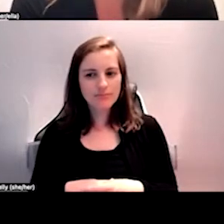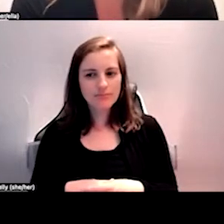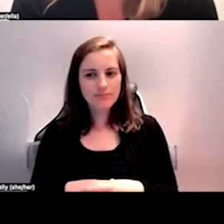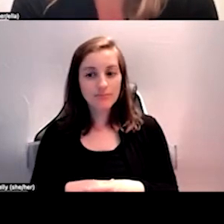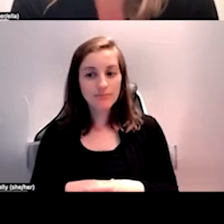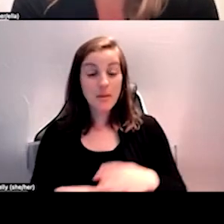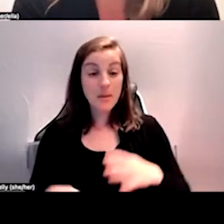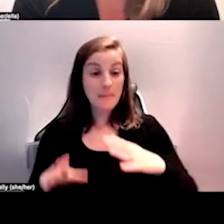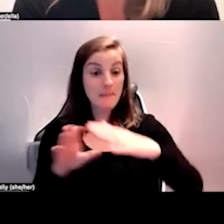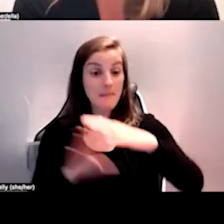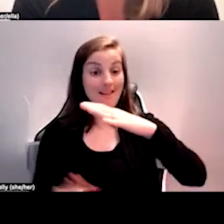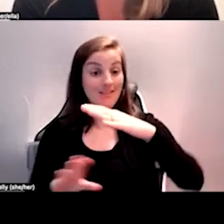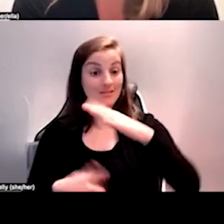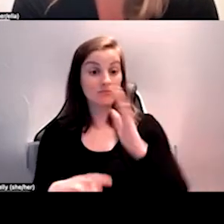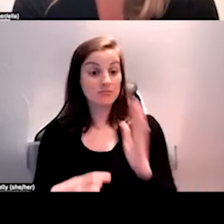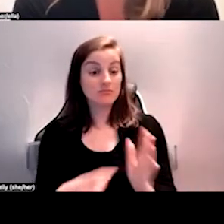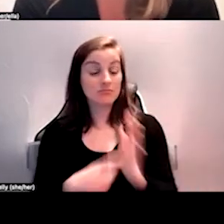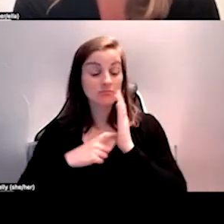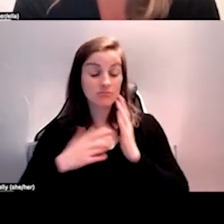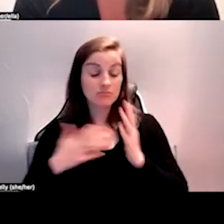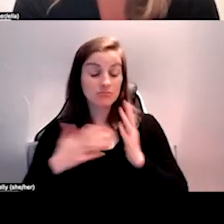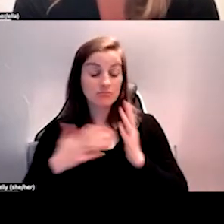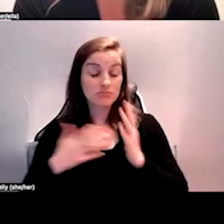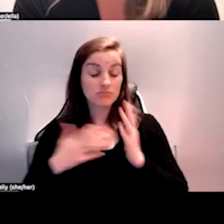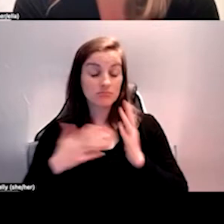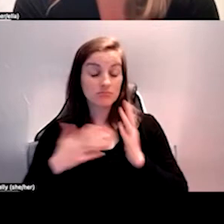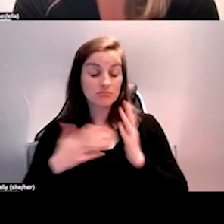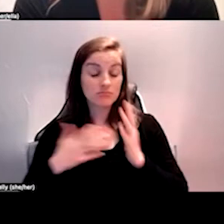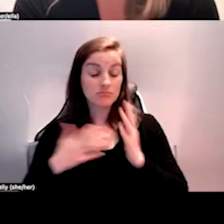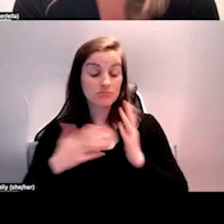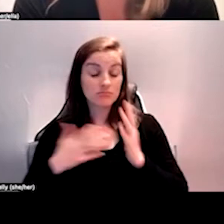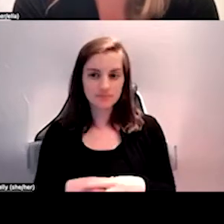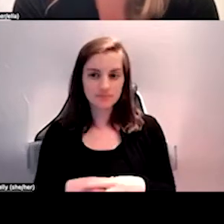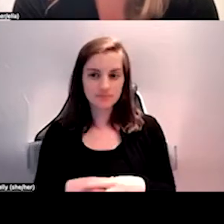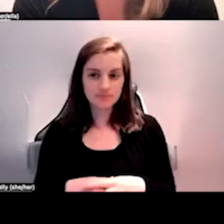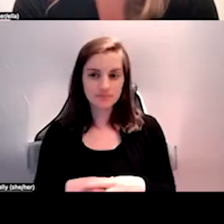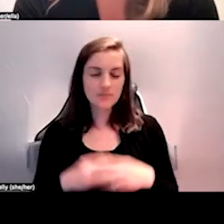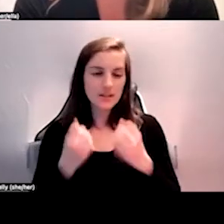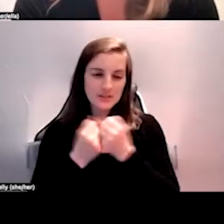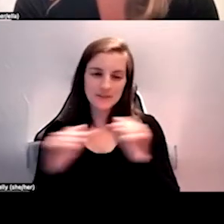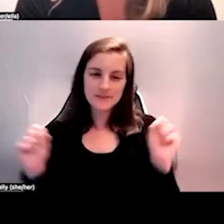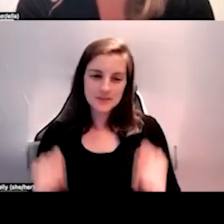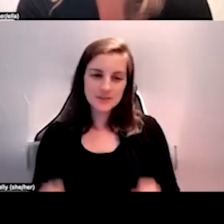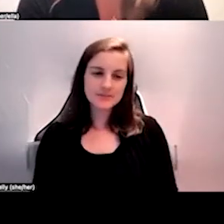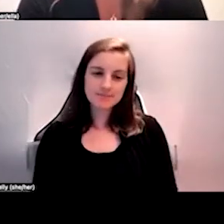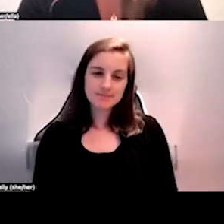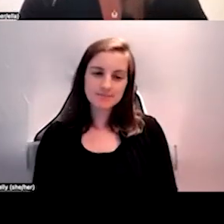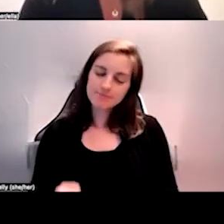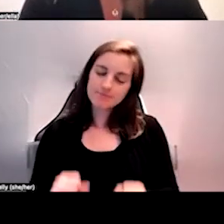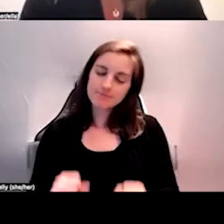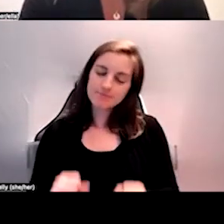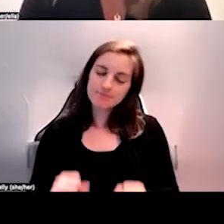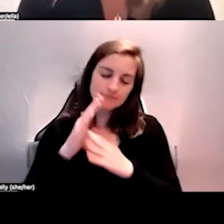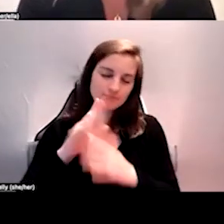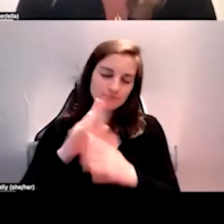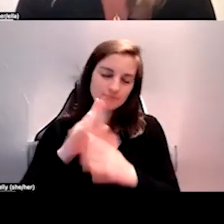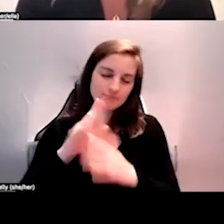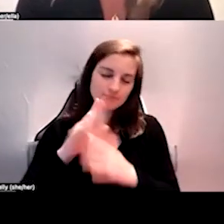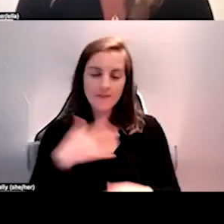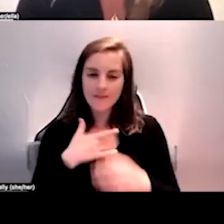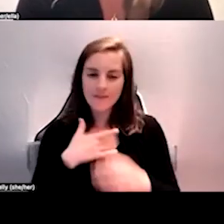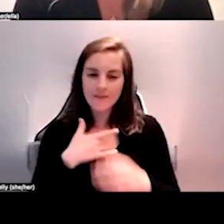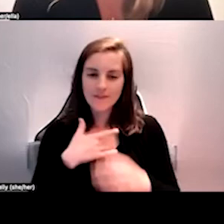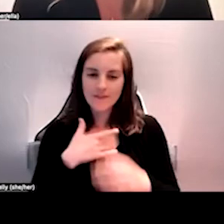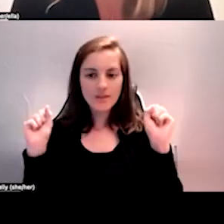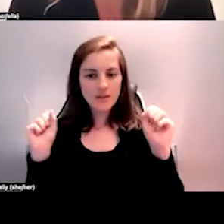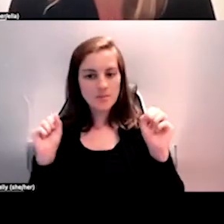require from any type of clinical visit is safety. Safety to be able